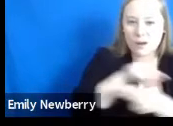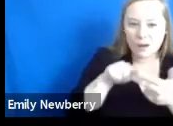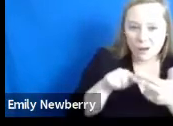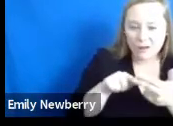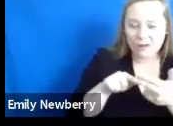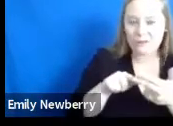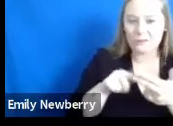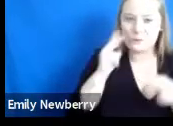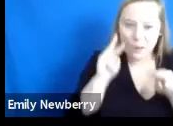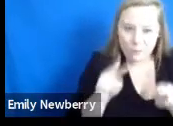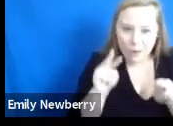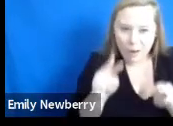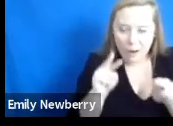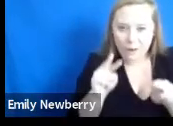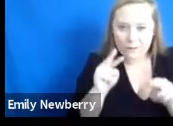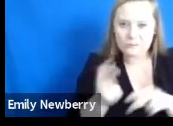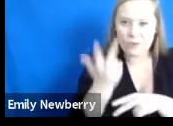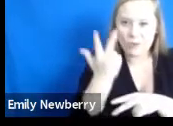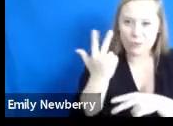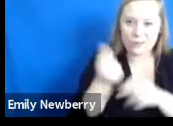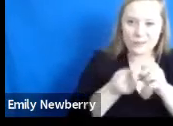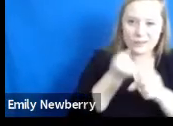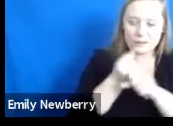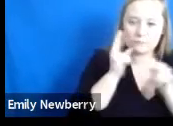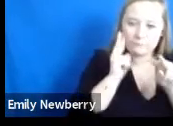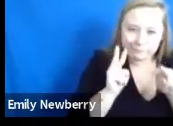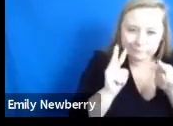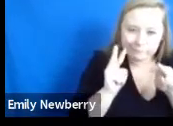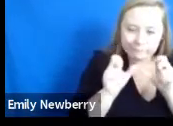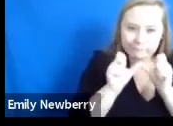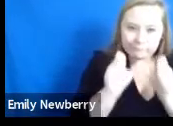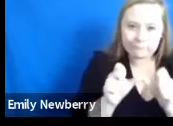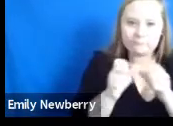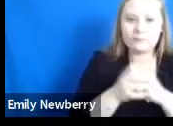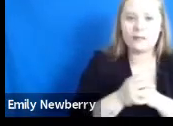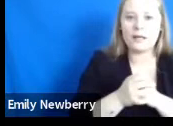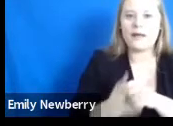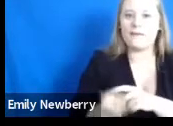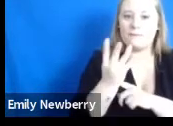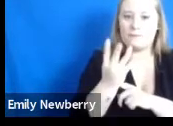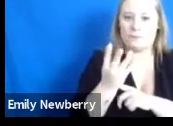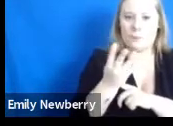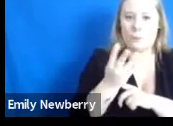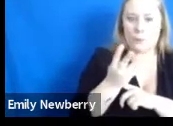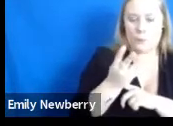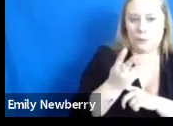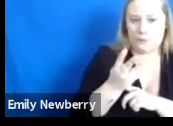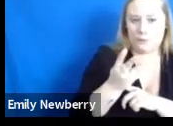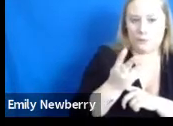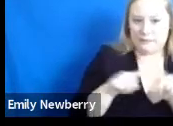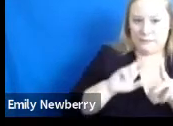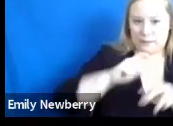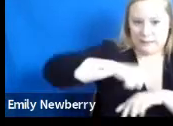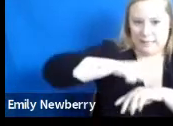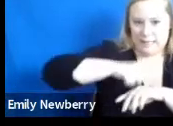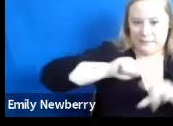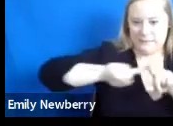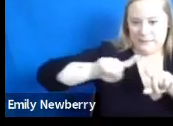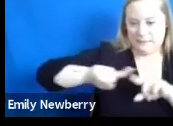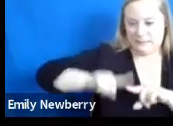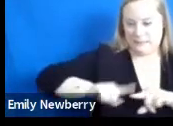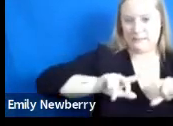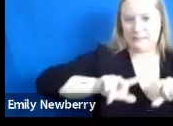for 3 years and scanned at 4 different times during the period of 3 growing seasons. And the